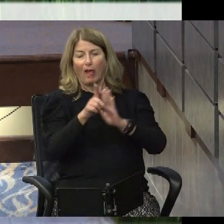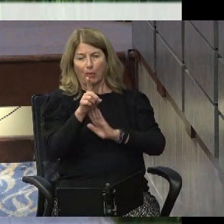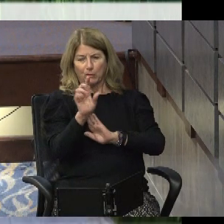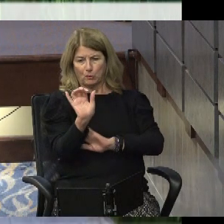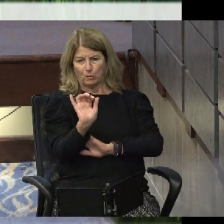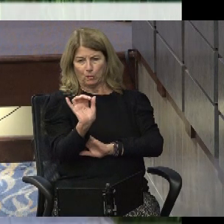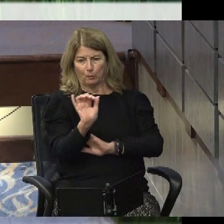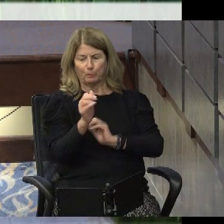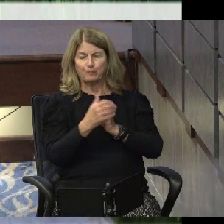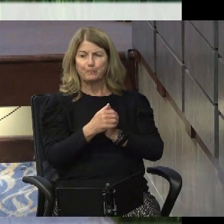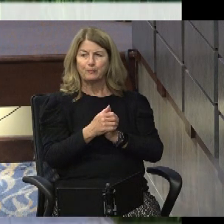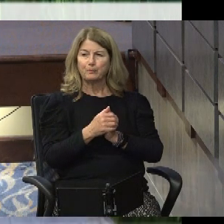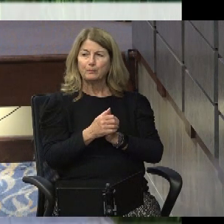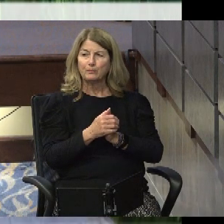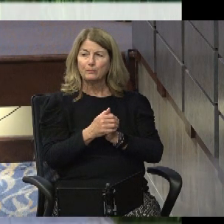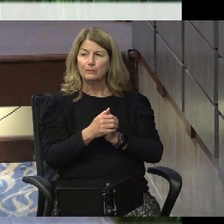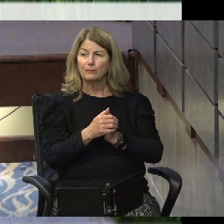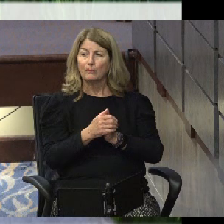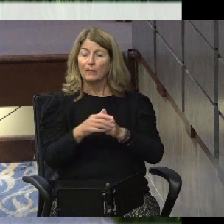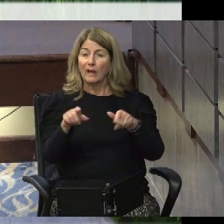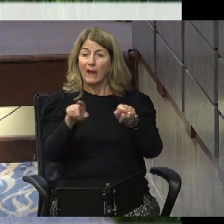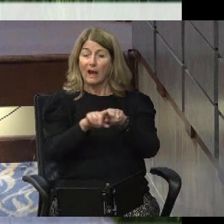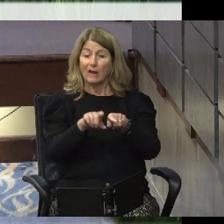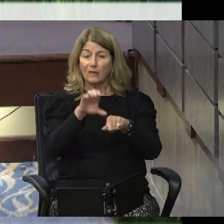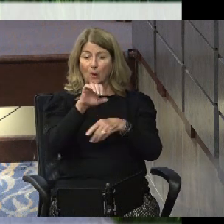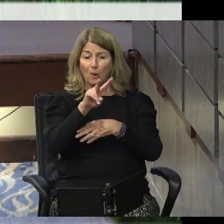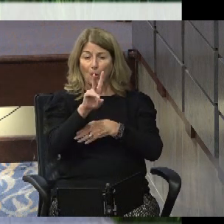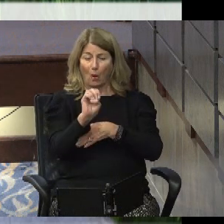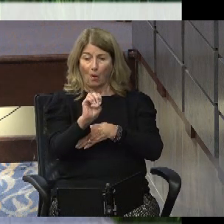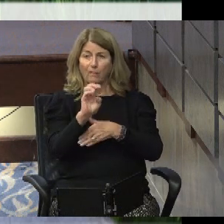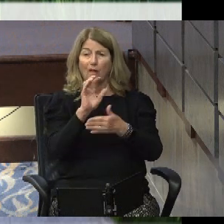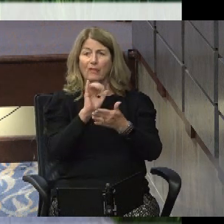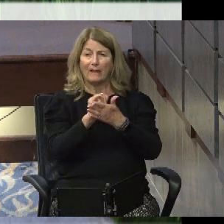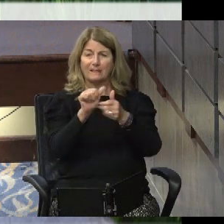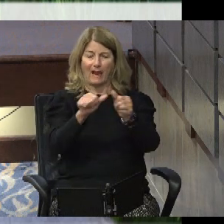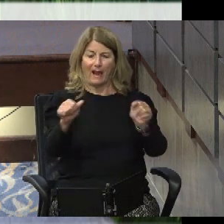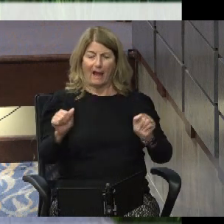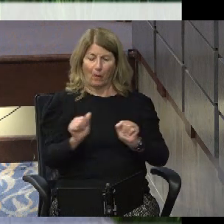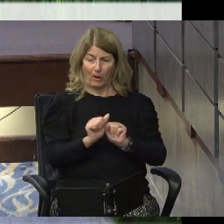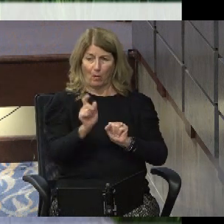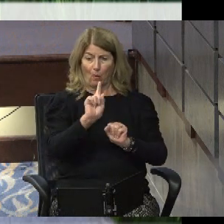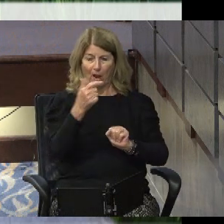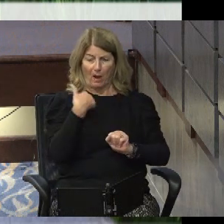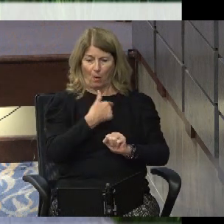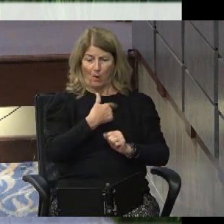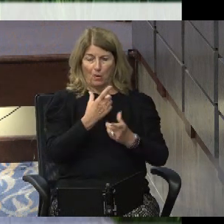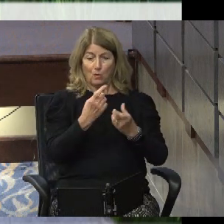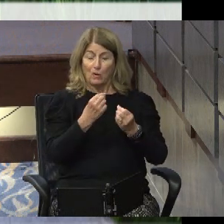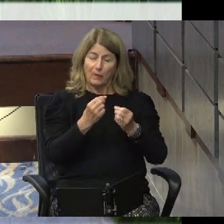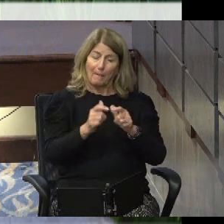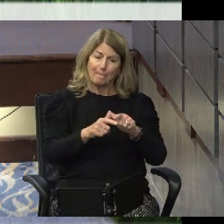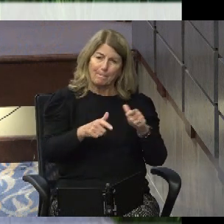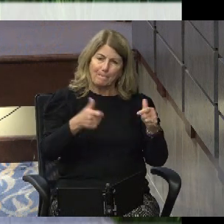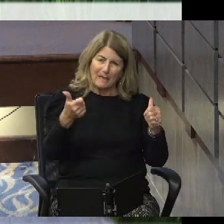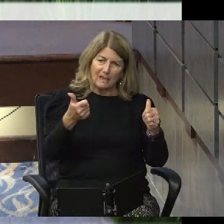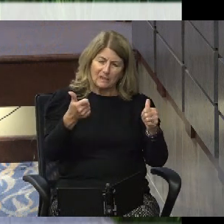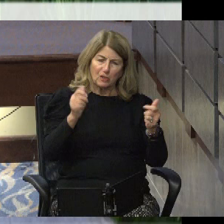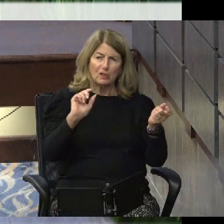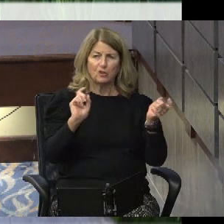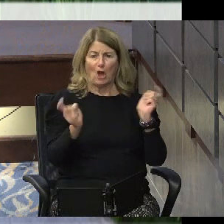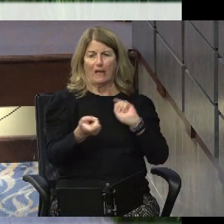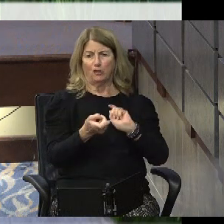At the Cove, which is probably the area that we're doing probably the biggest change